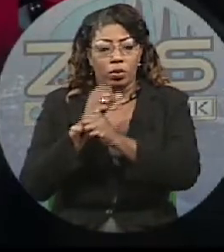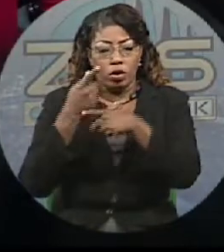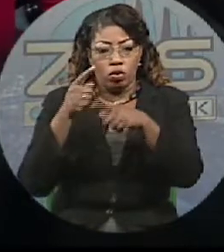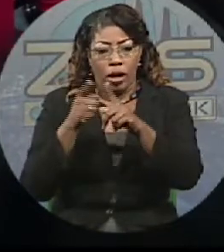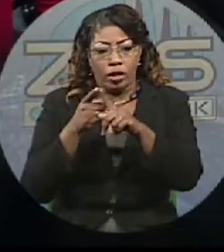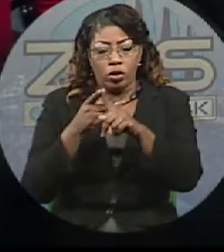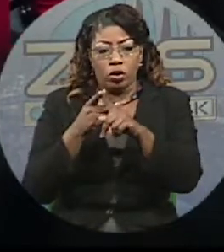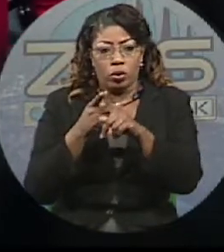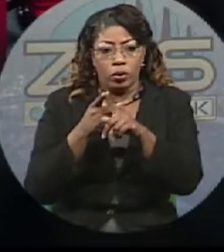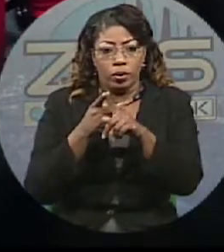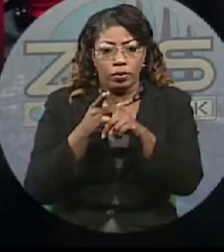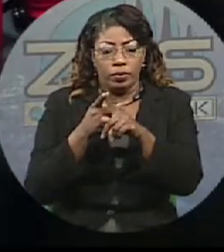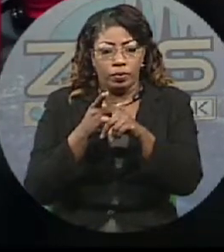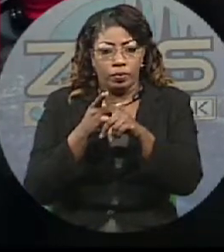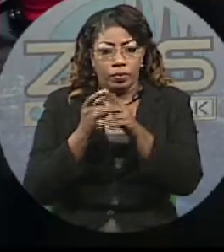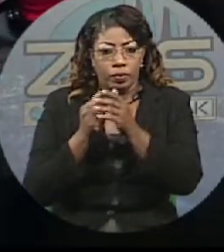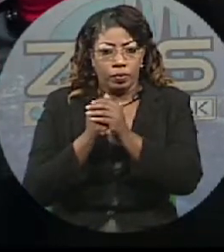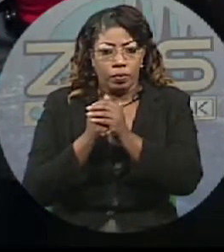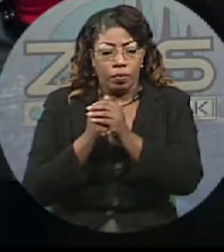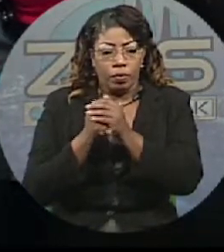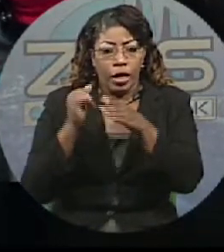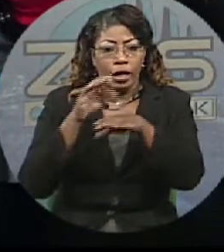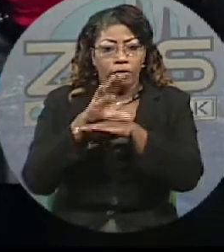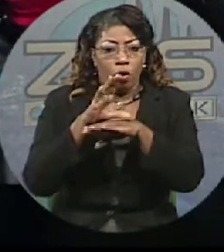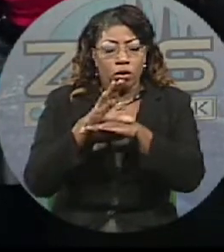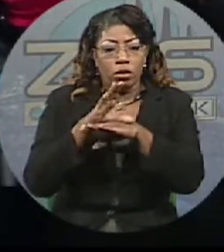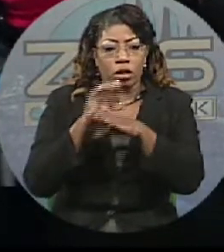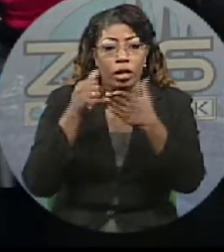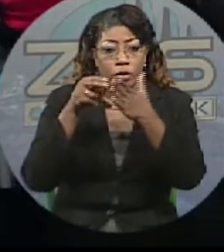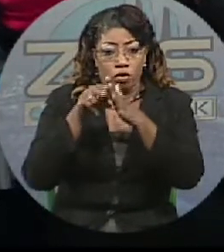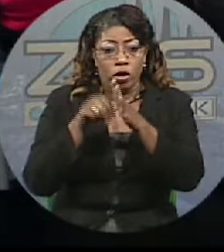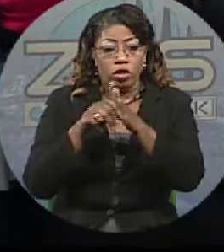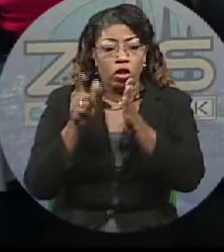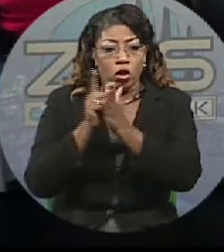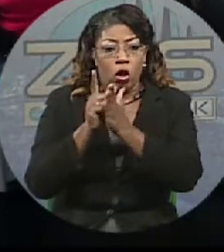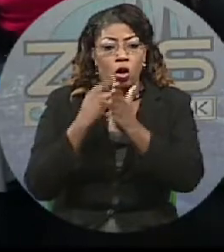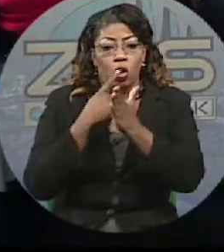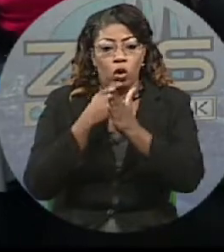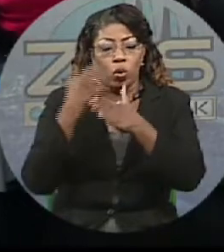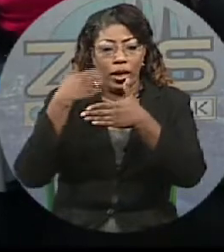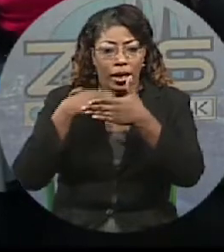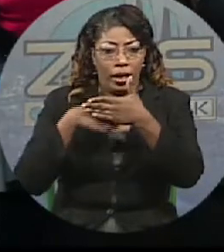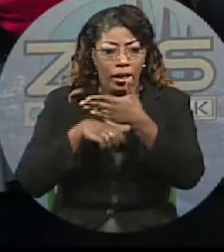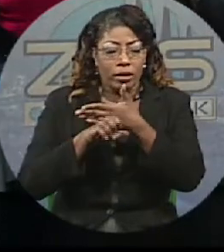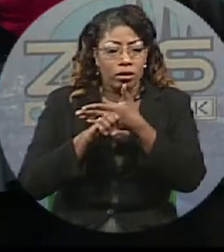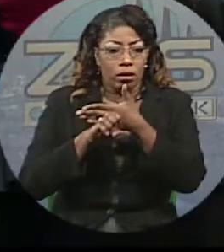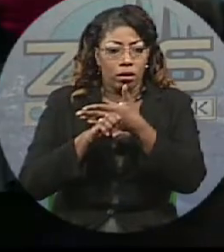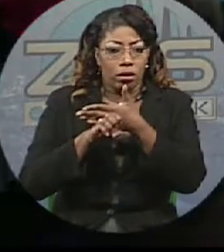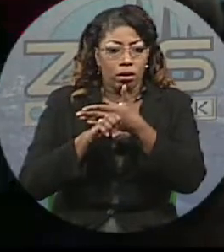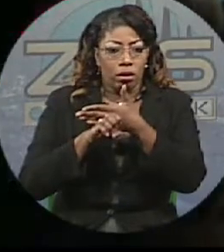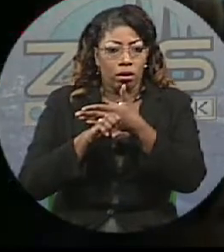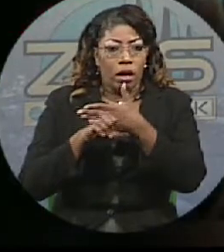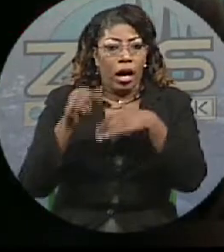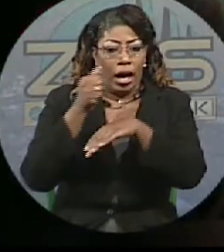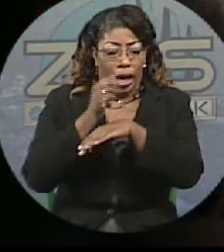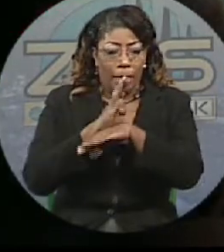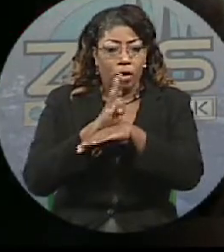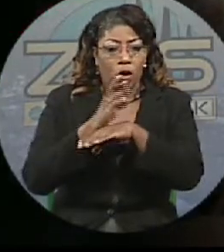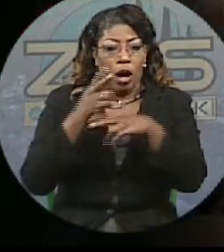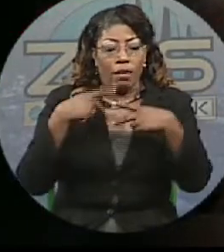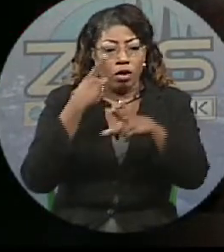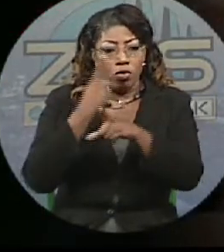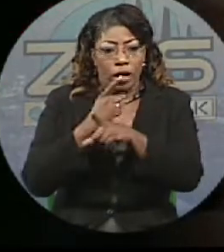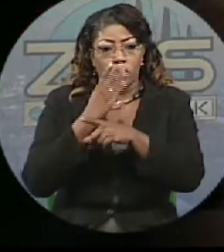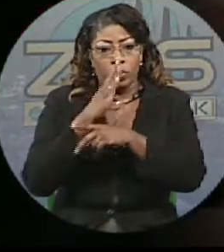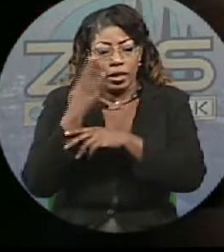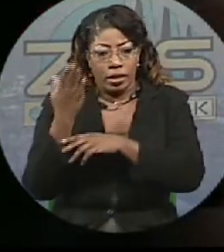trying to enforce the immigration law that everyone who is in Abaco have a legal right to be there. We